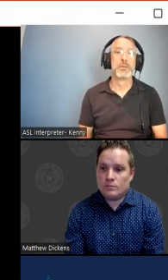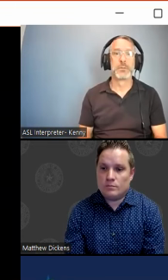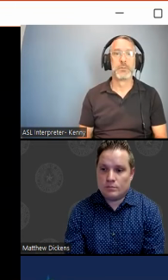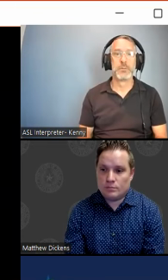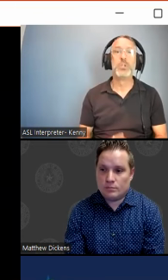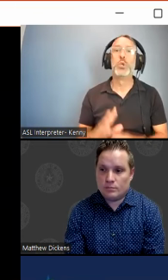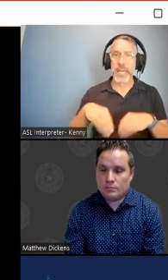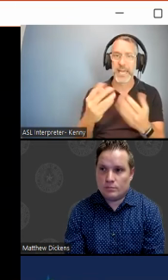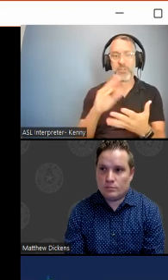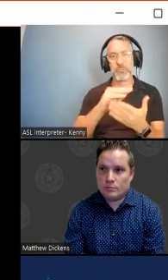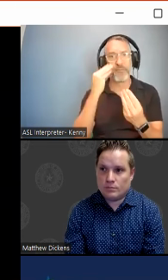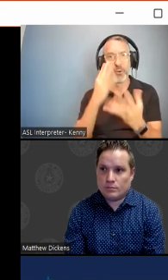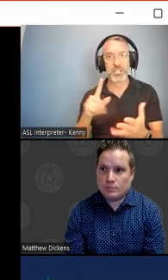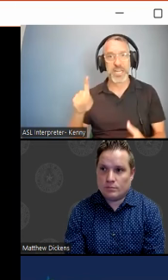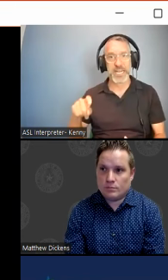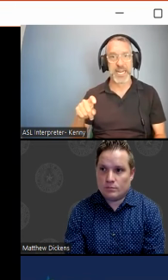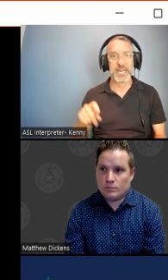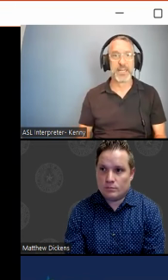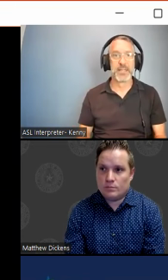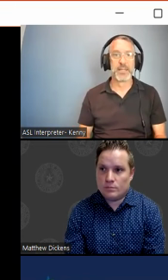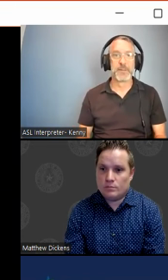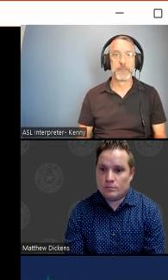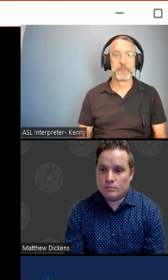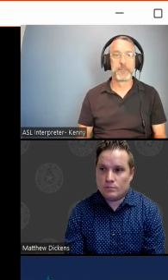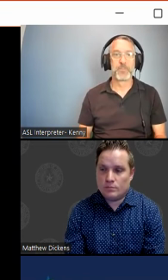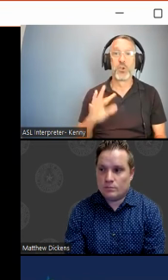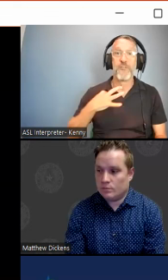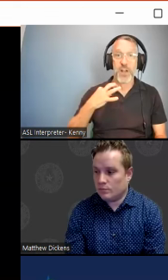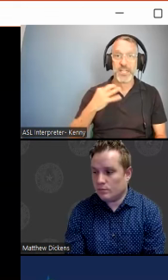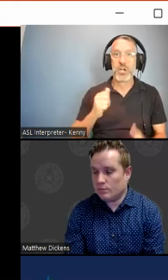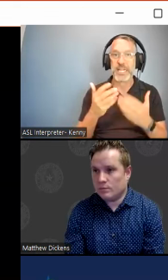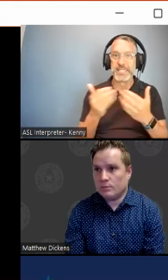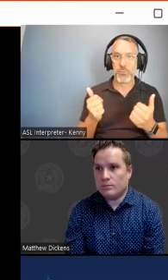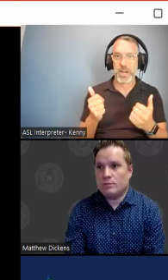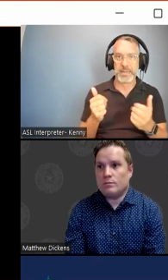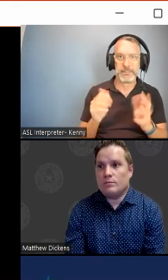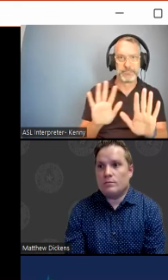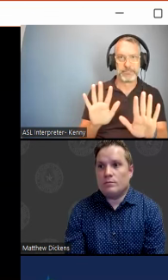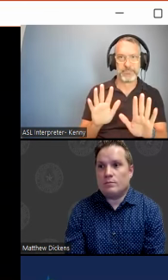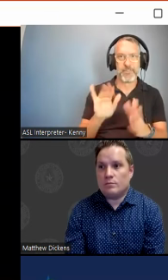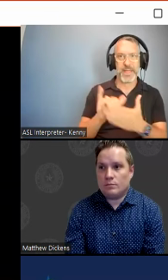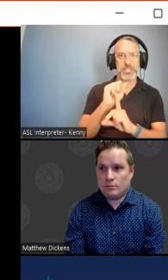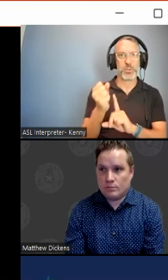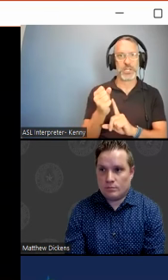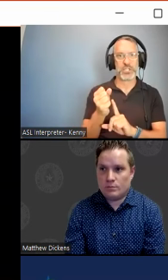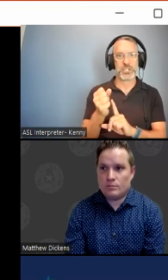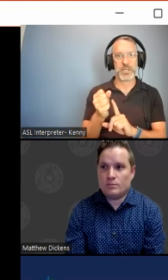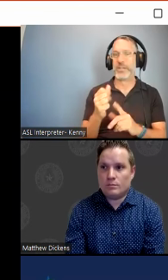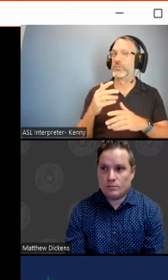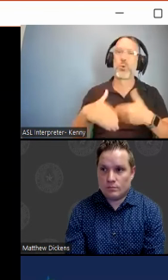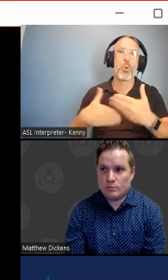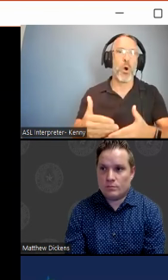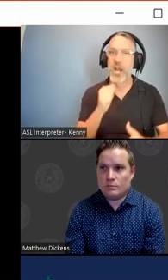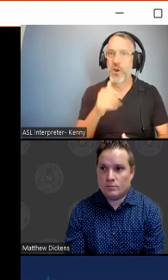give them all the information they need and your volunteer can separate themselves from that situation and go on and not